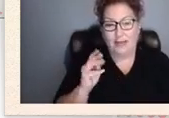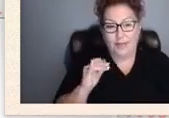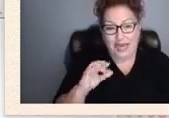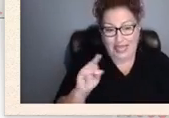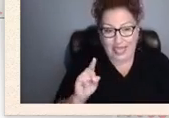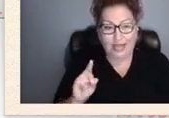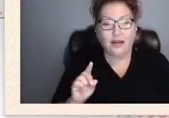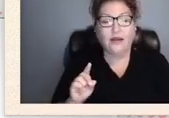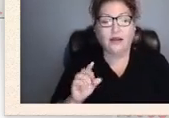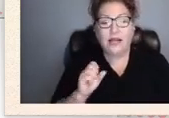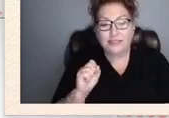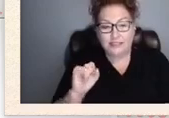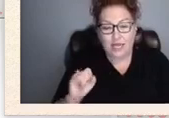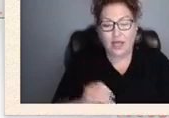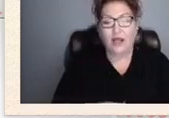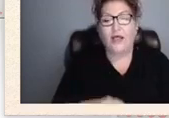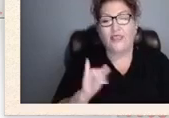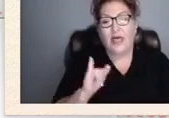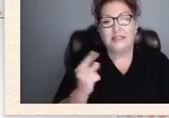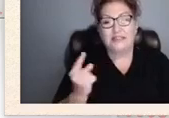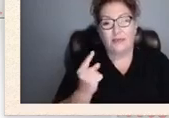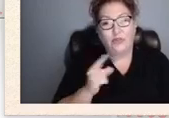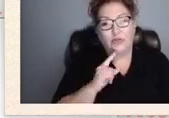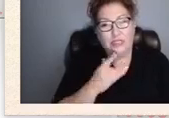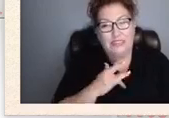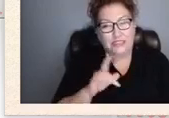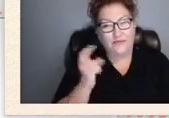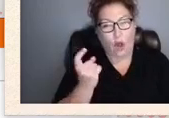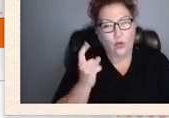that's something that you always have to look at.